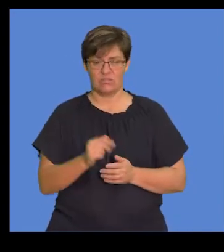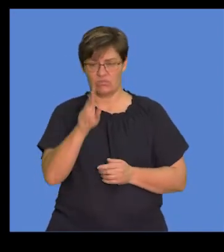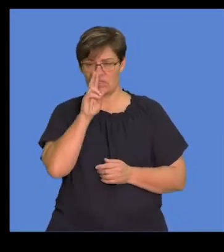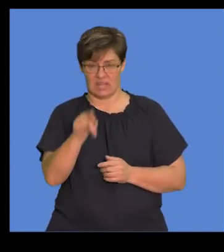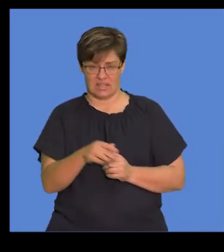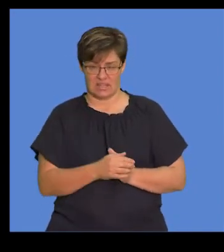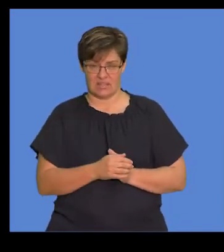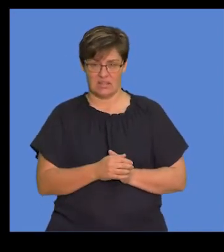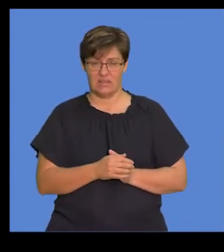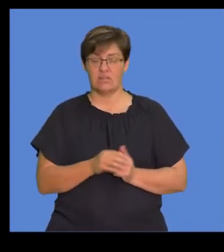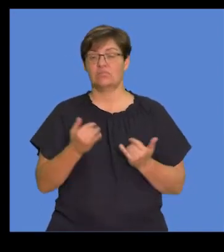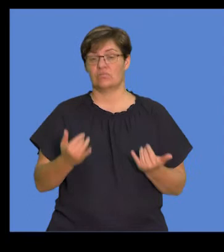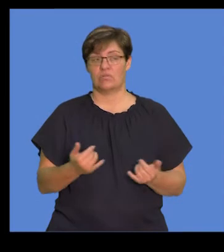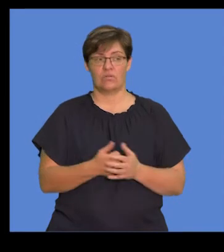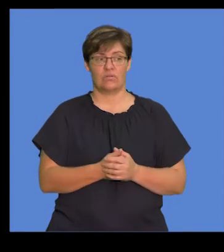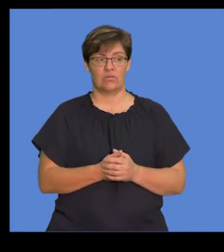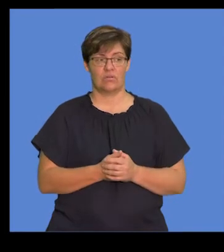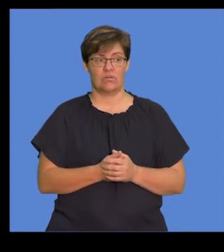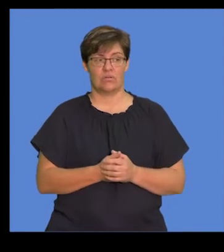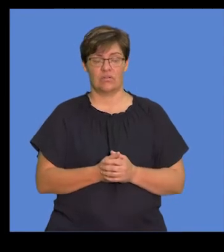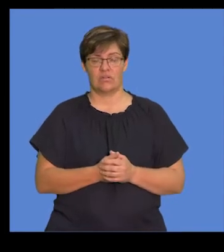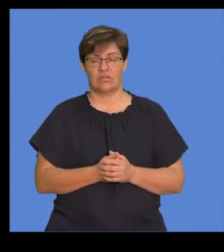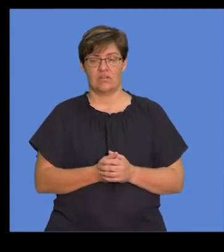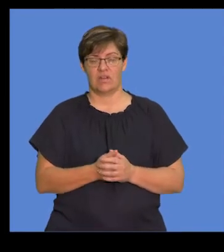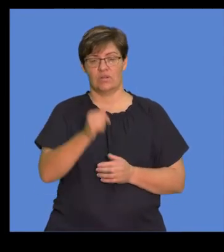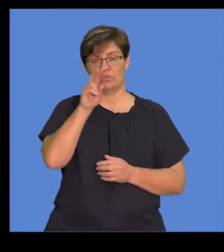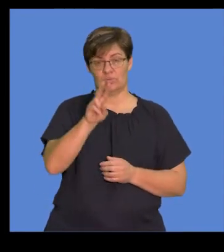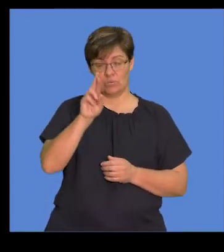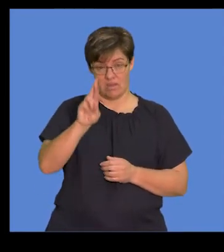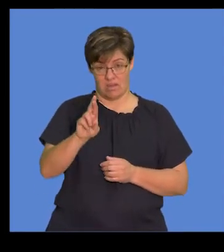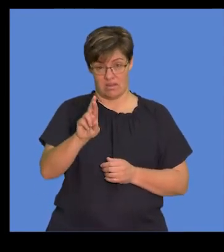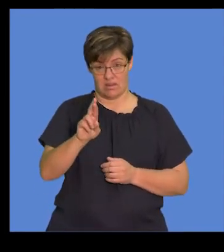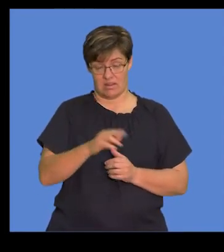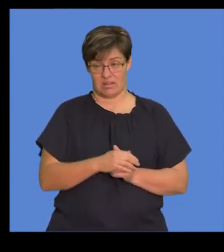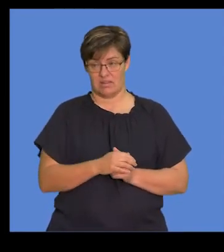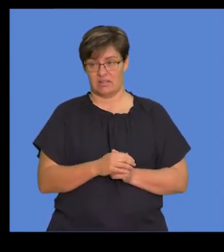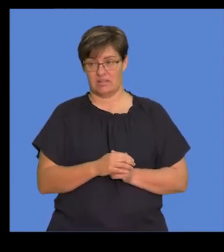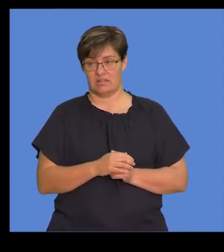okay? That's another way of actually saying it. So the current that goes through